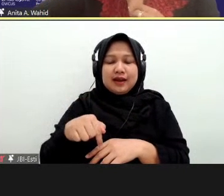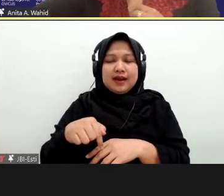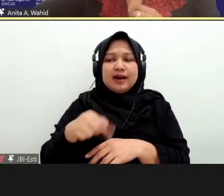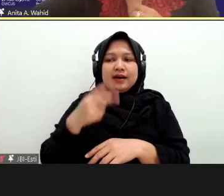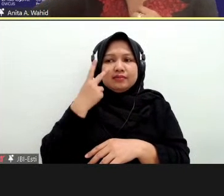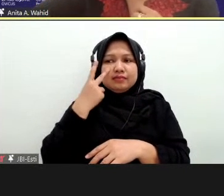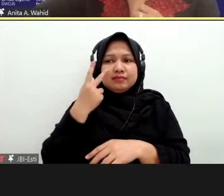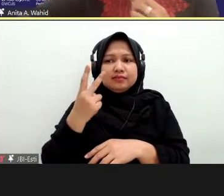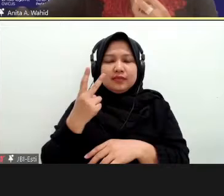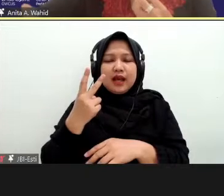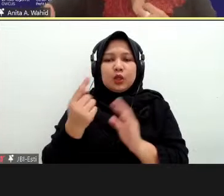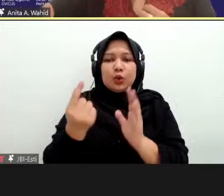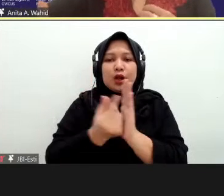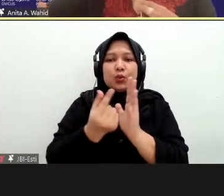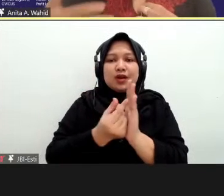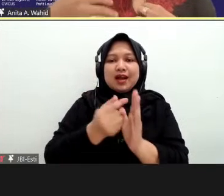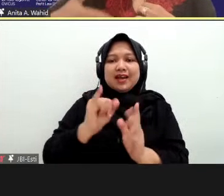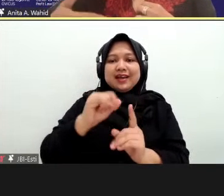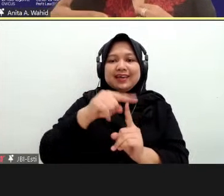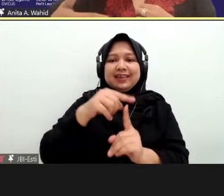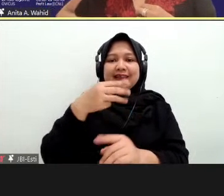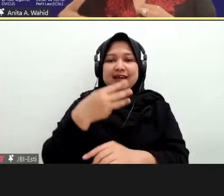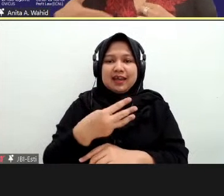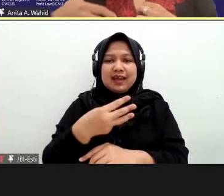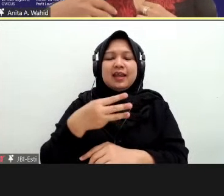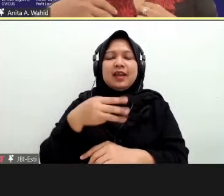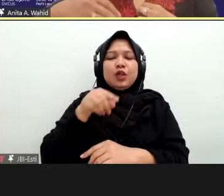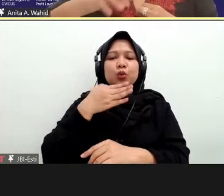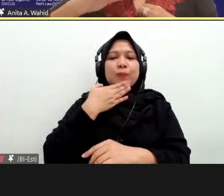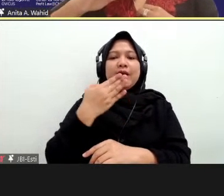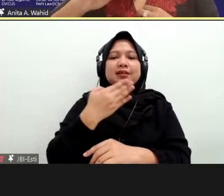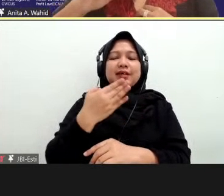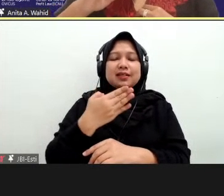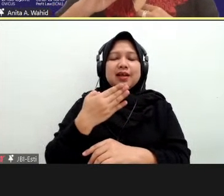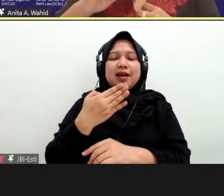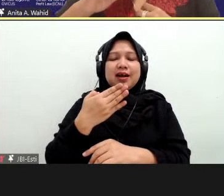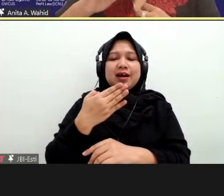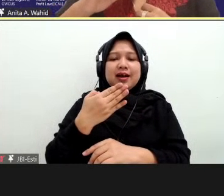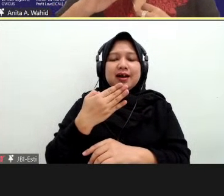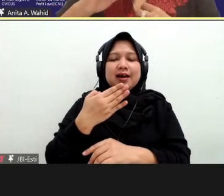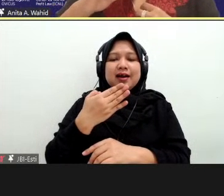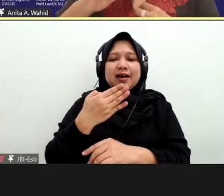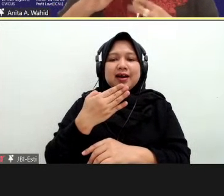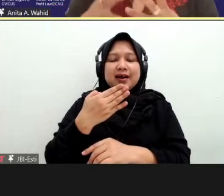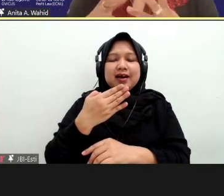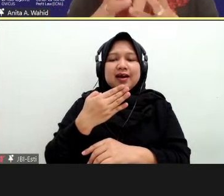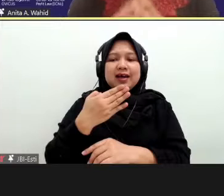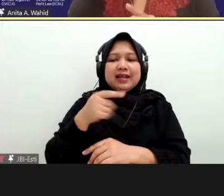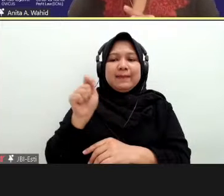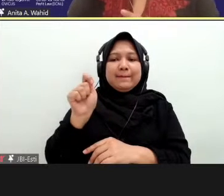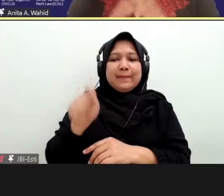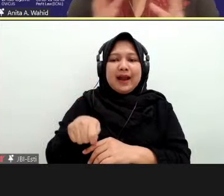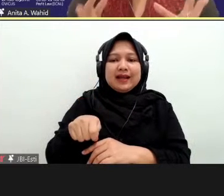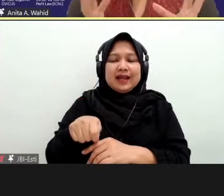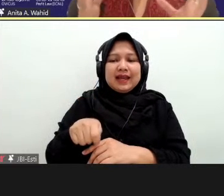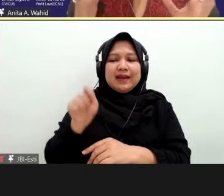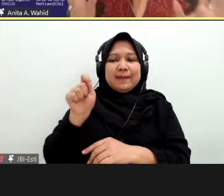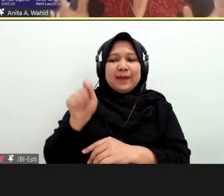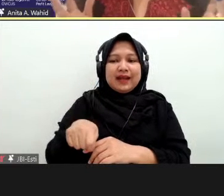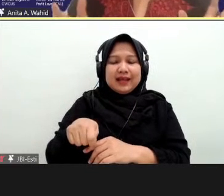what happens on the ITE law and regulations that always being used